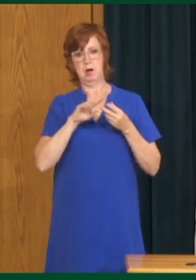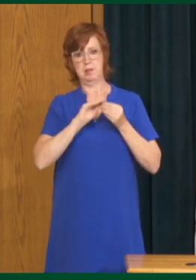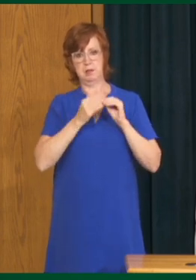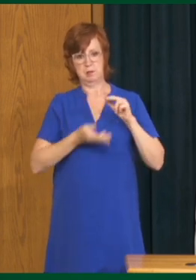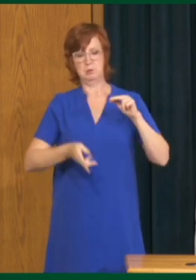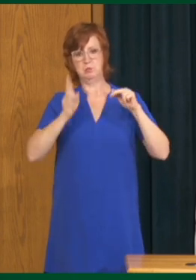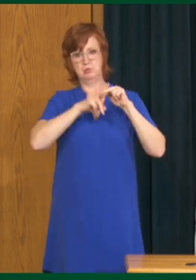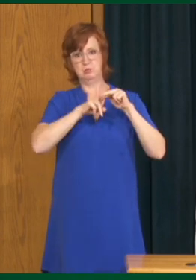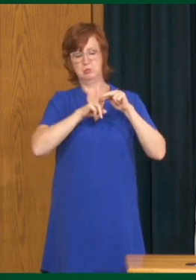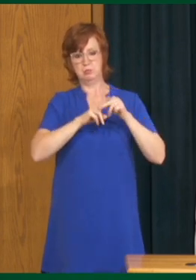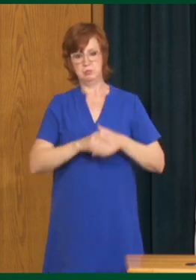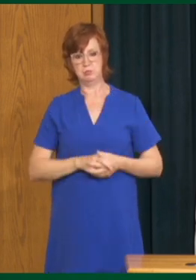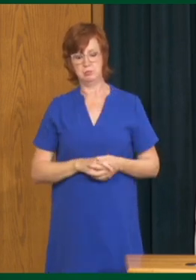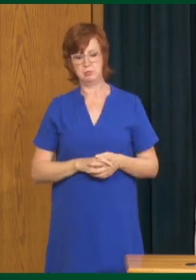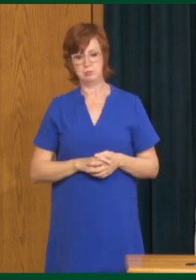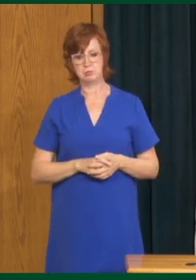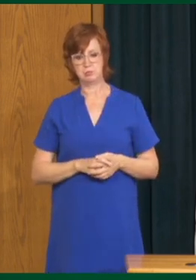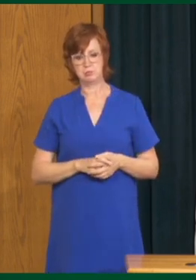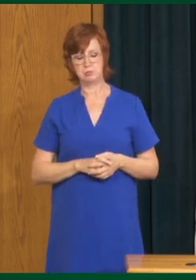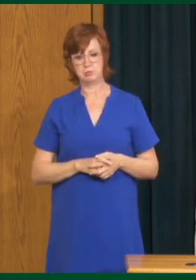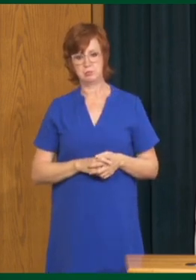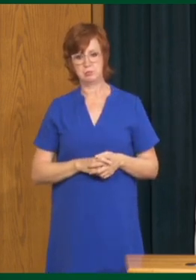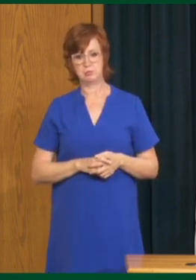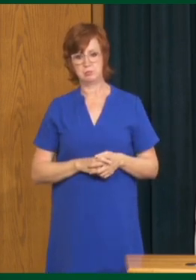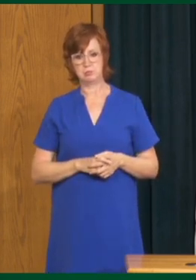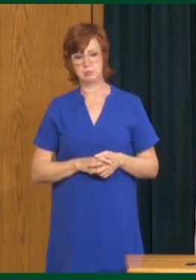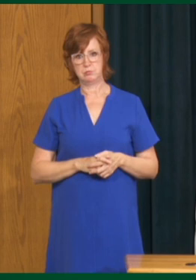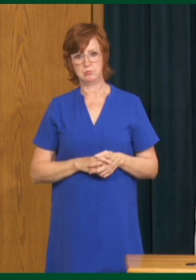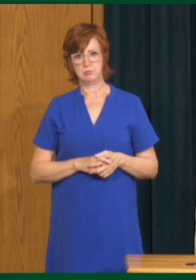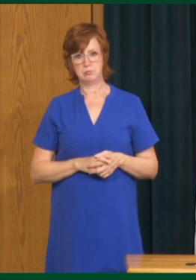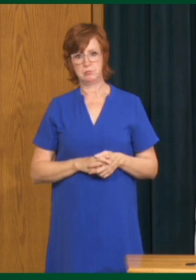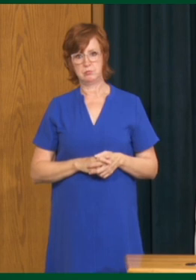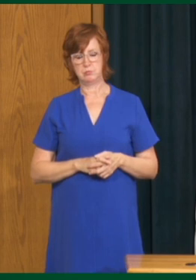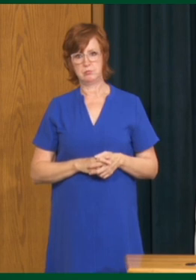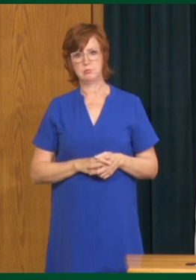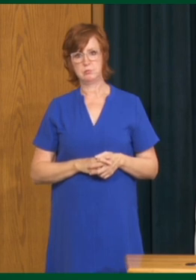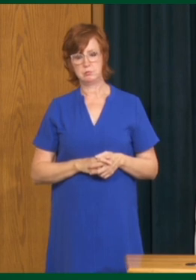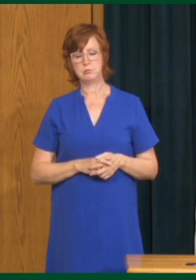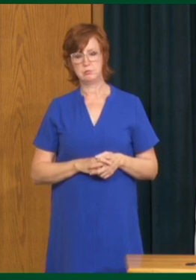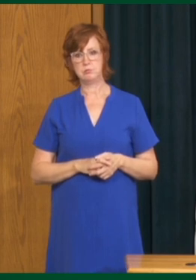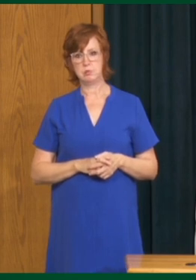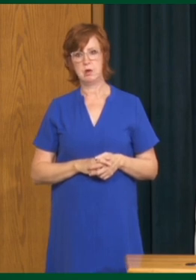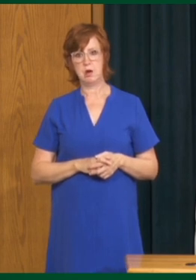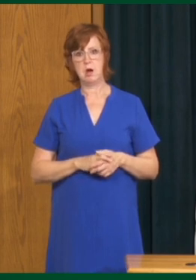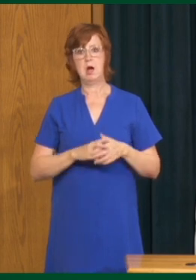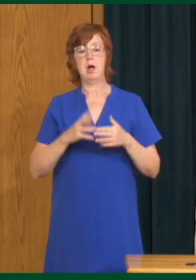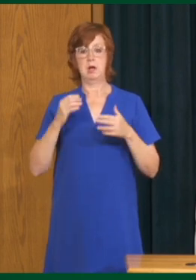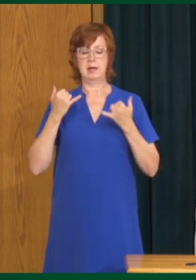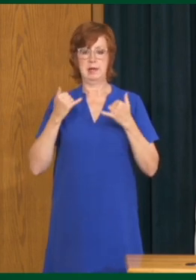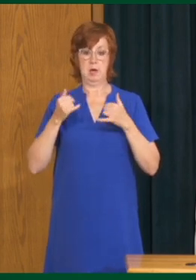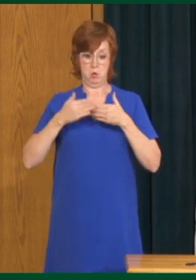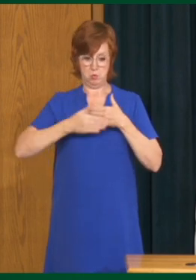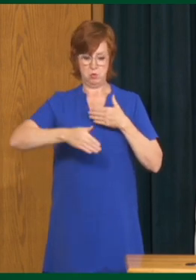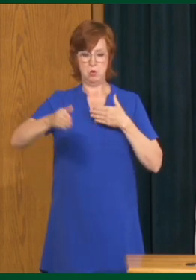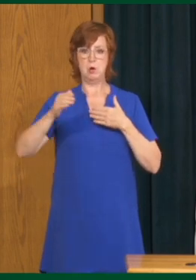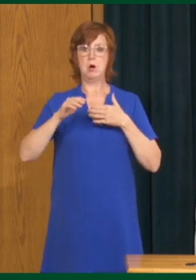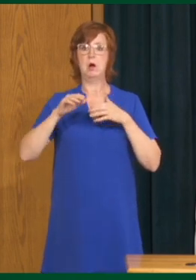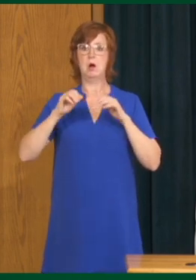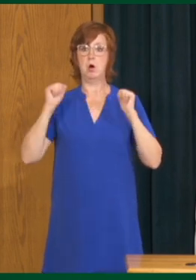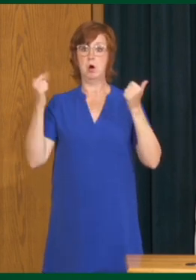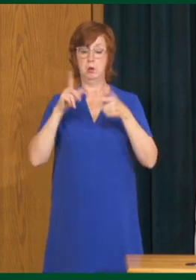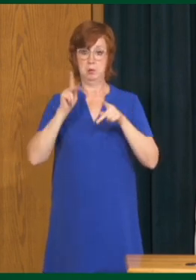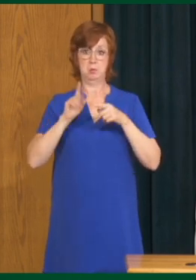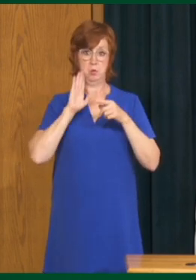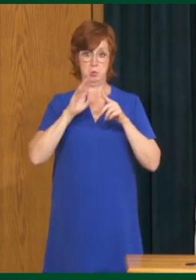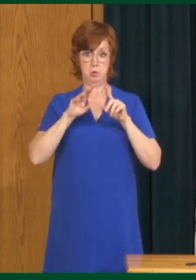have been detected. So I think we expect to see a jump in cases through active case finding, and we need to track that separately from